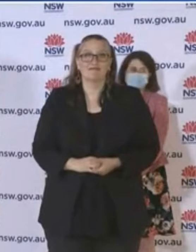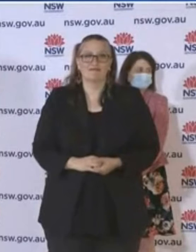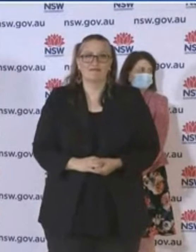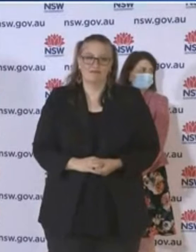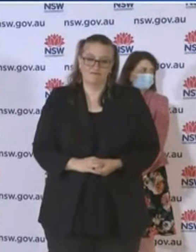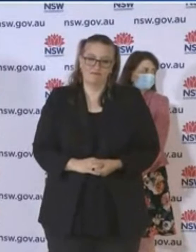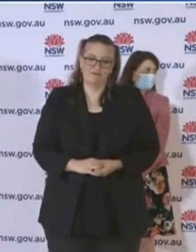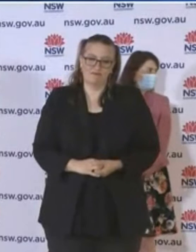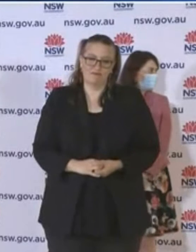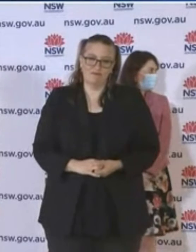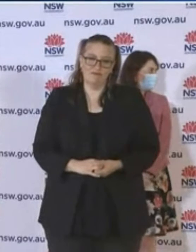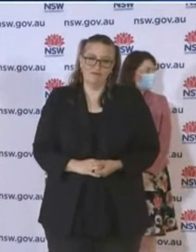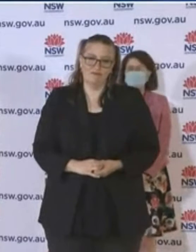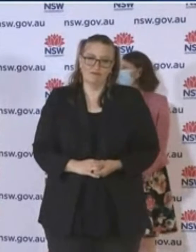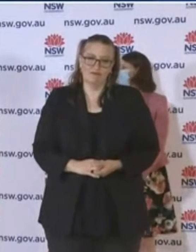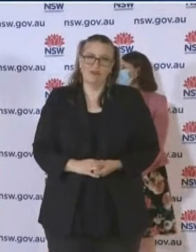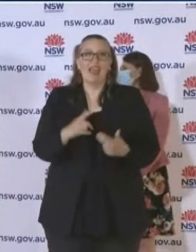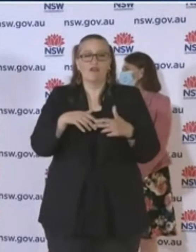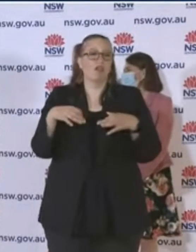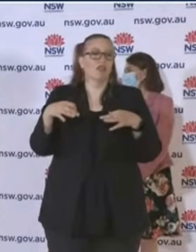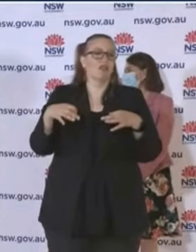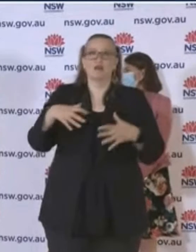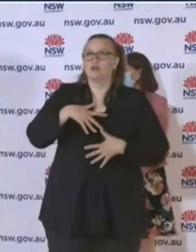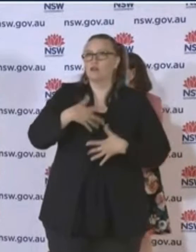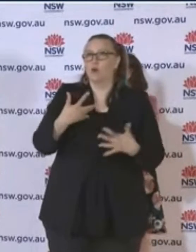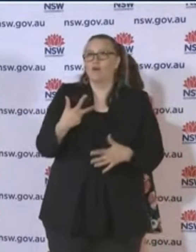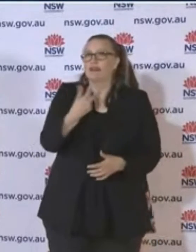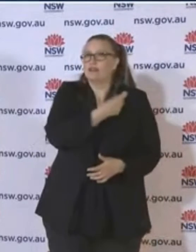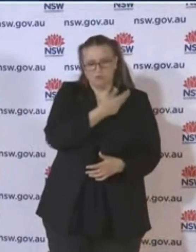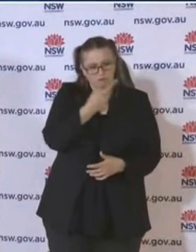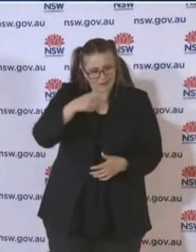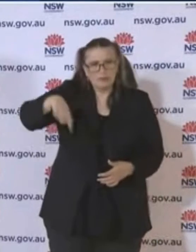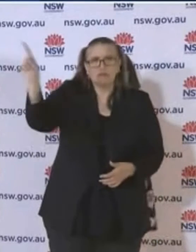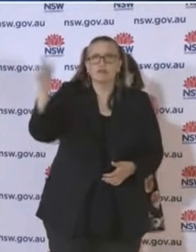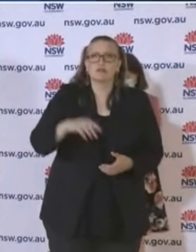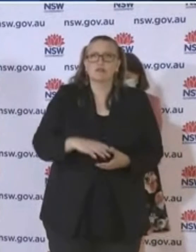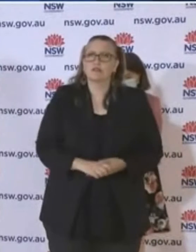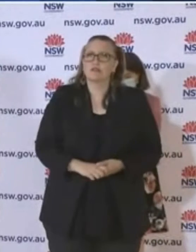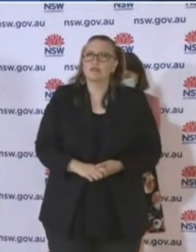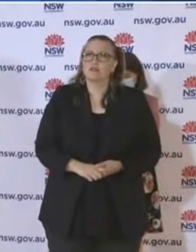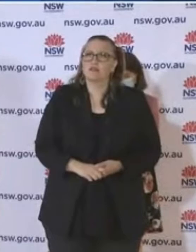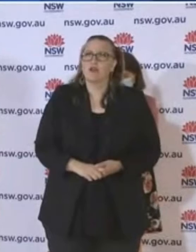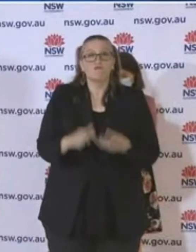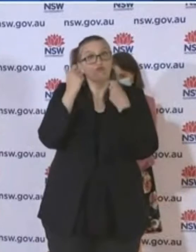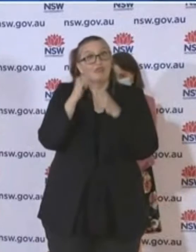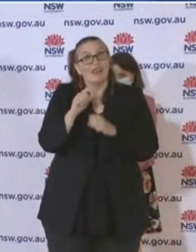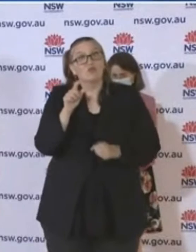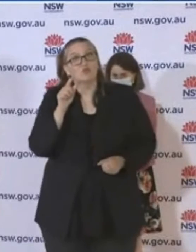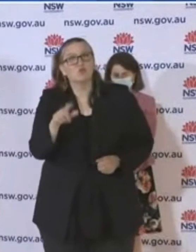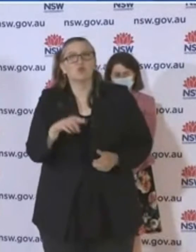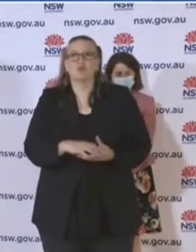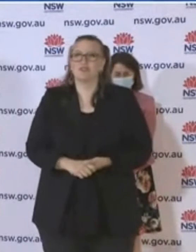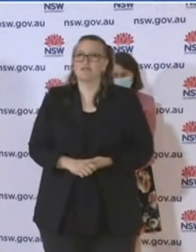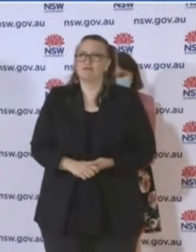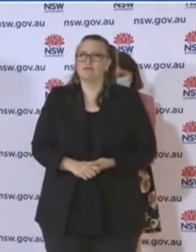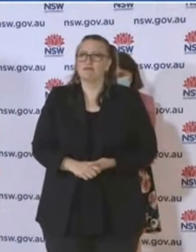clearly, please go and get a vaccine if you haven't already done so, both to protect yourself from going